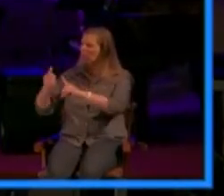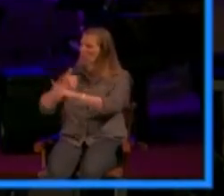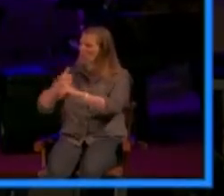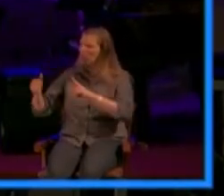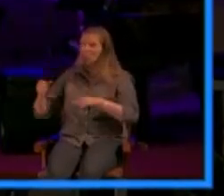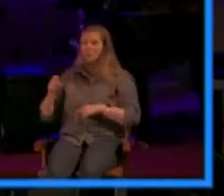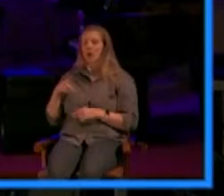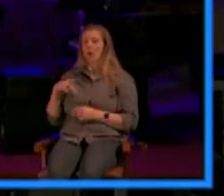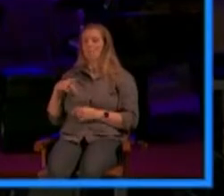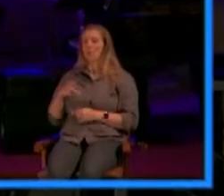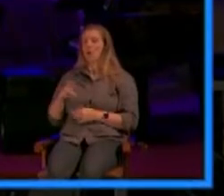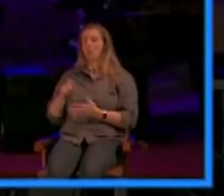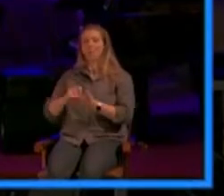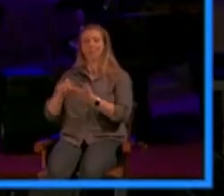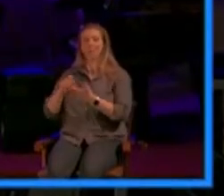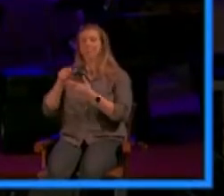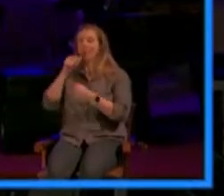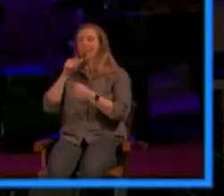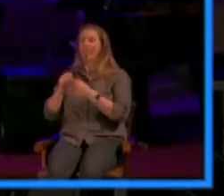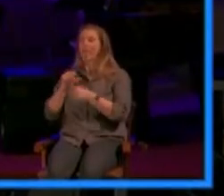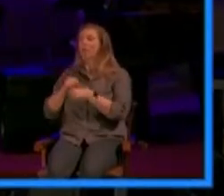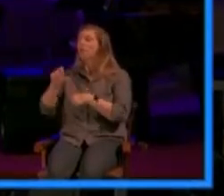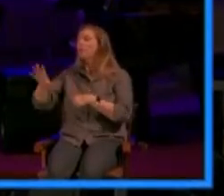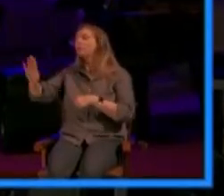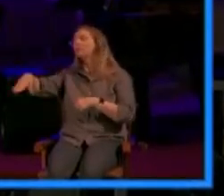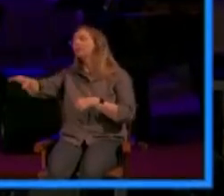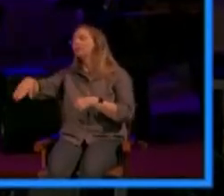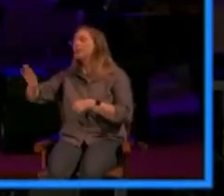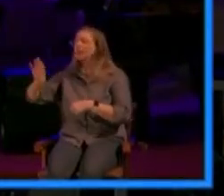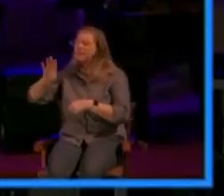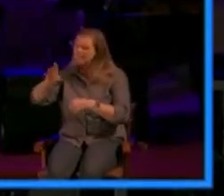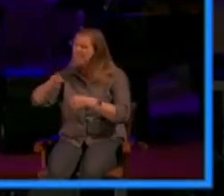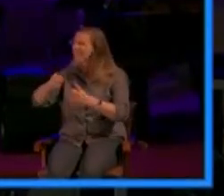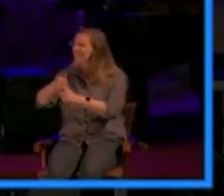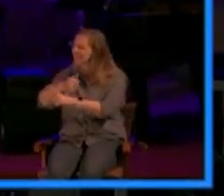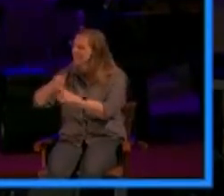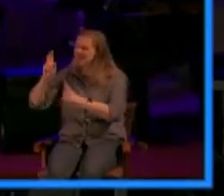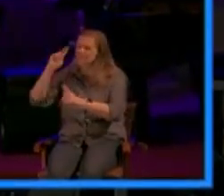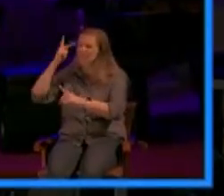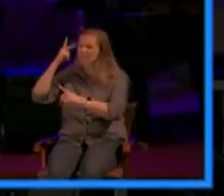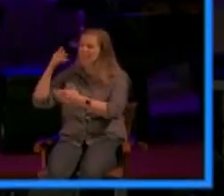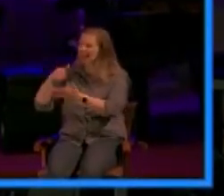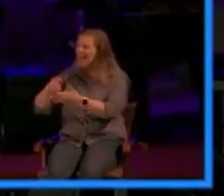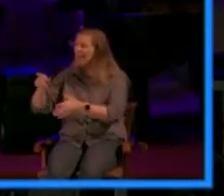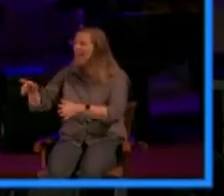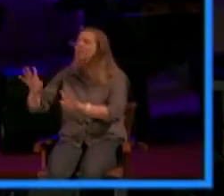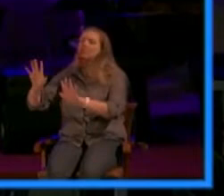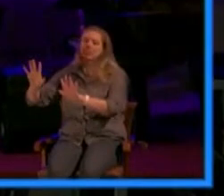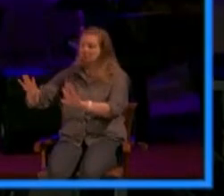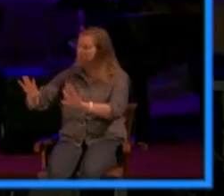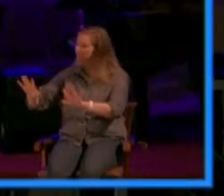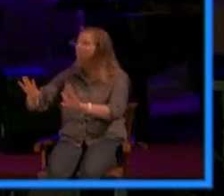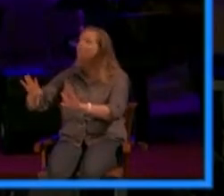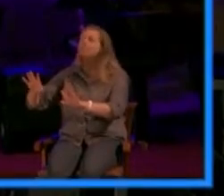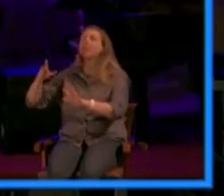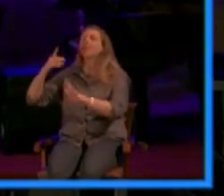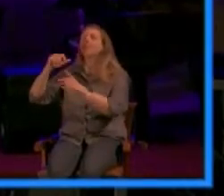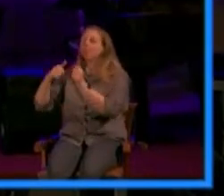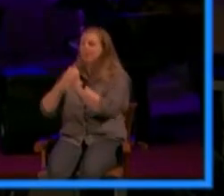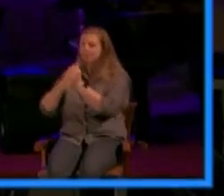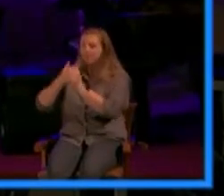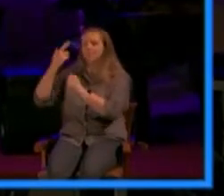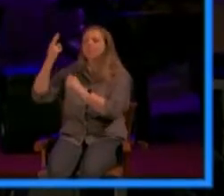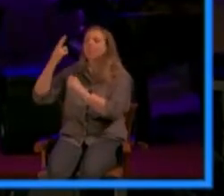because you're a follower. And go back to 1 Peter chapter 4, that lengthy passage I read earlier. But in there, when